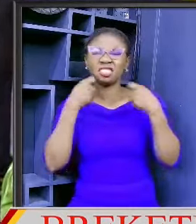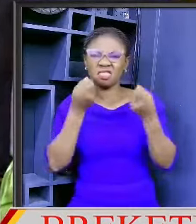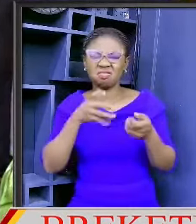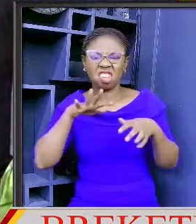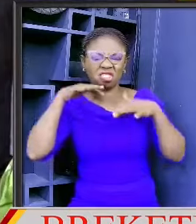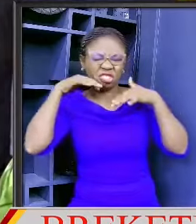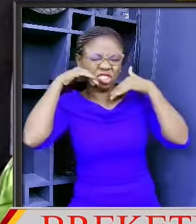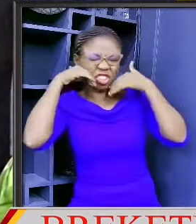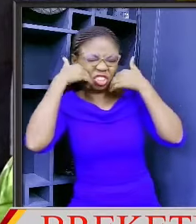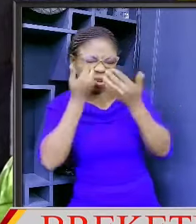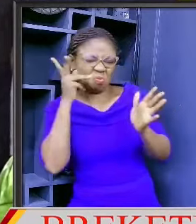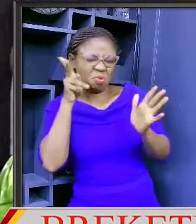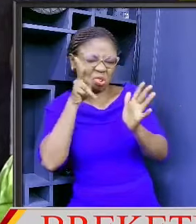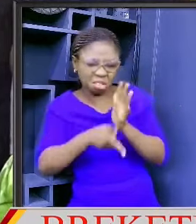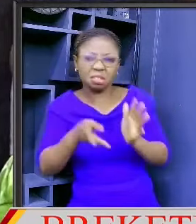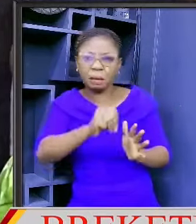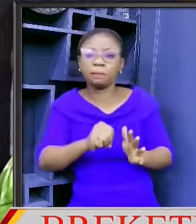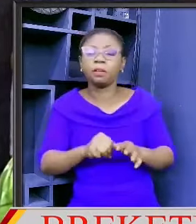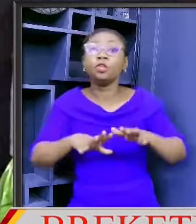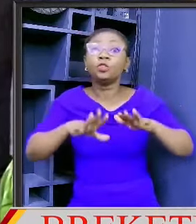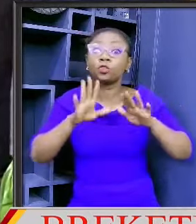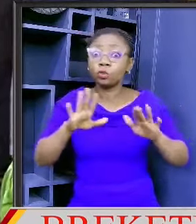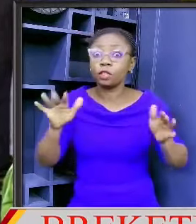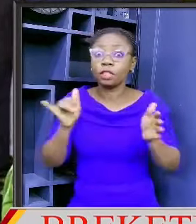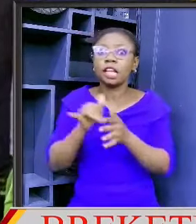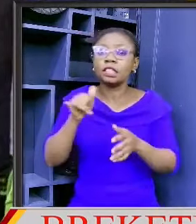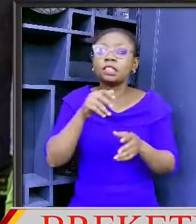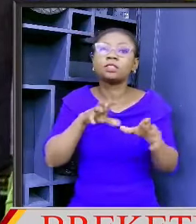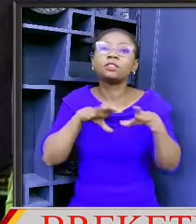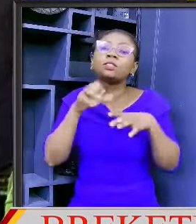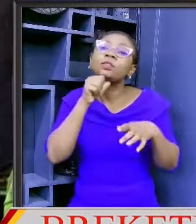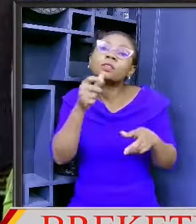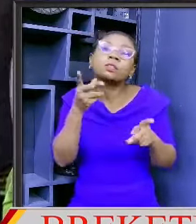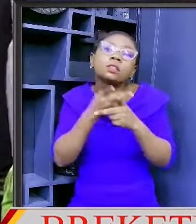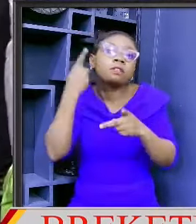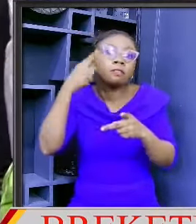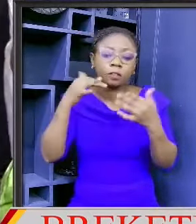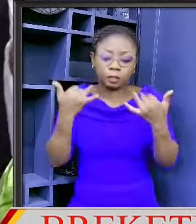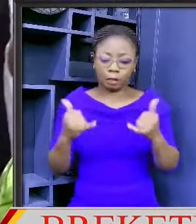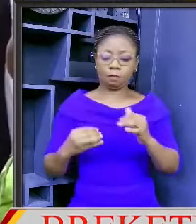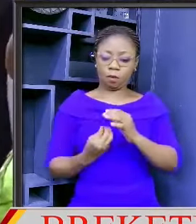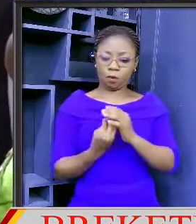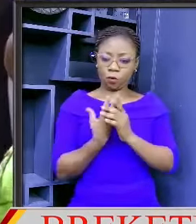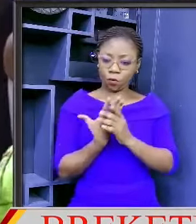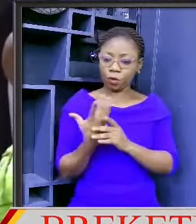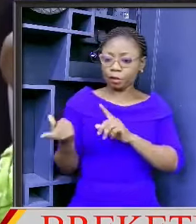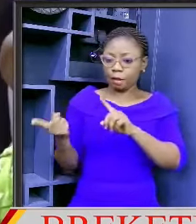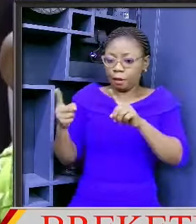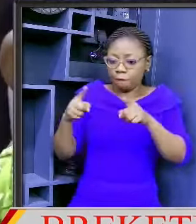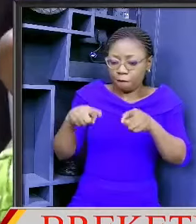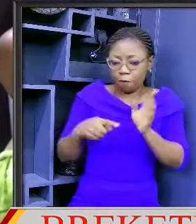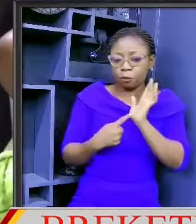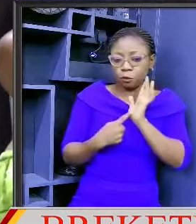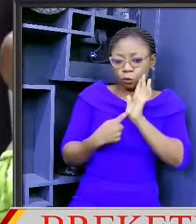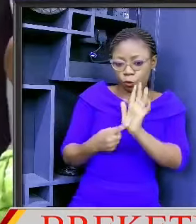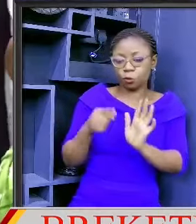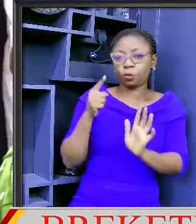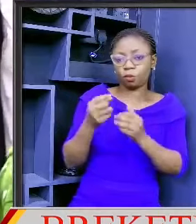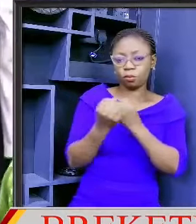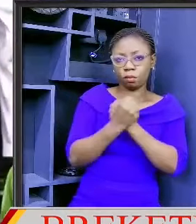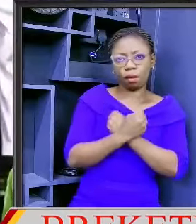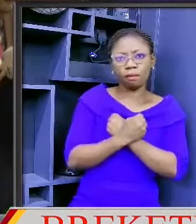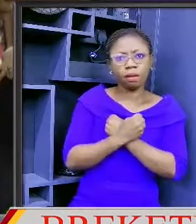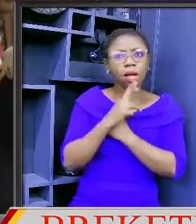kill them. Yes, sir. Children, where we not take care of, they don't grow. Now, then come to show na love. So, yes, are we